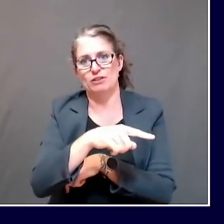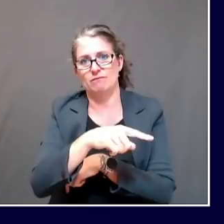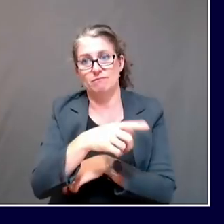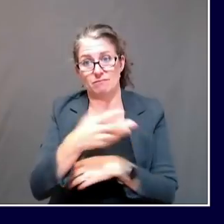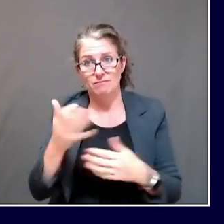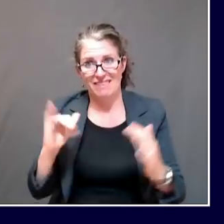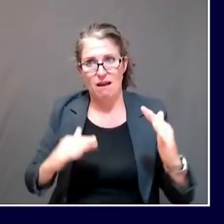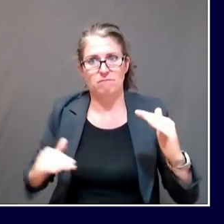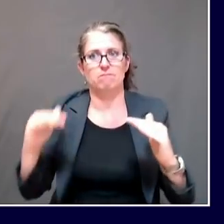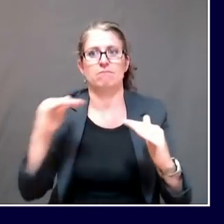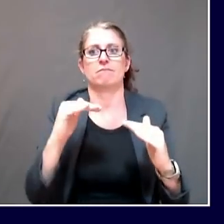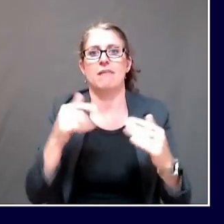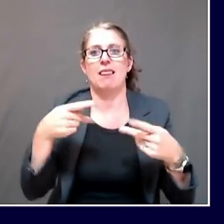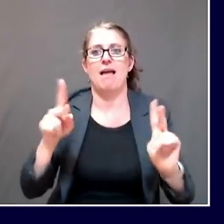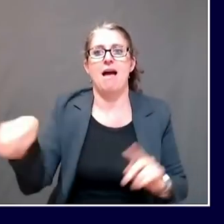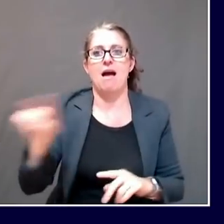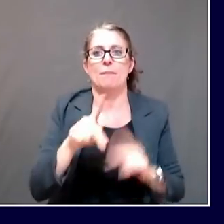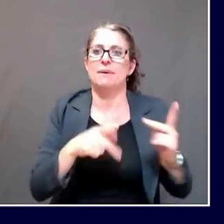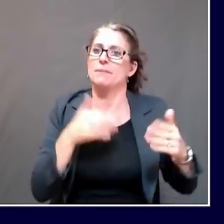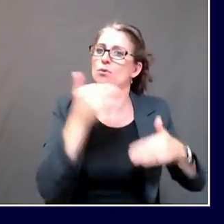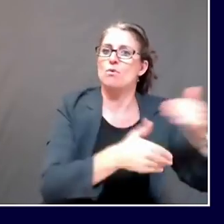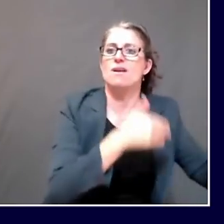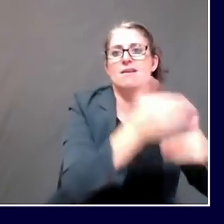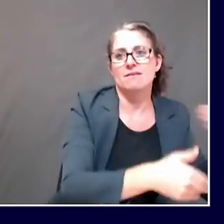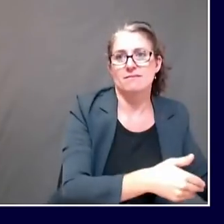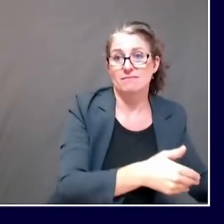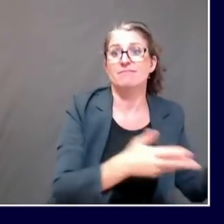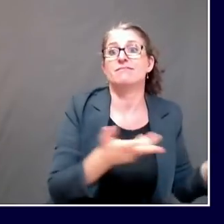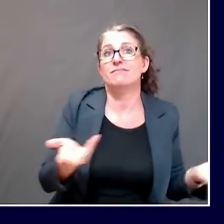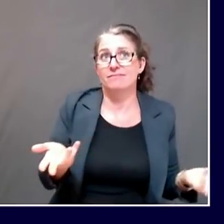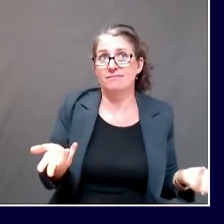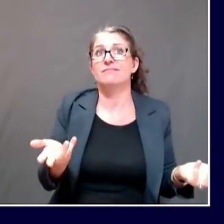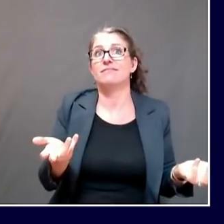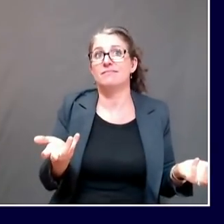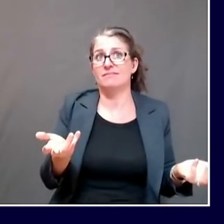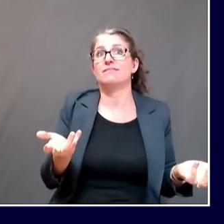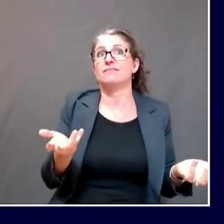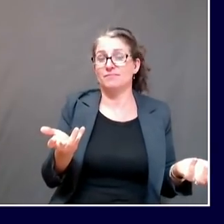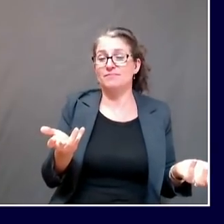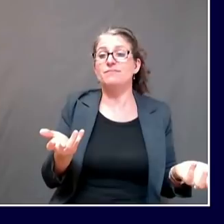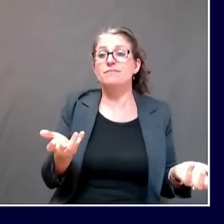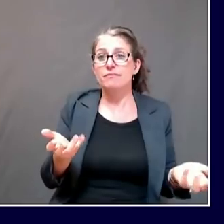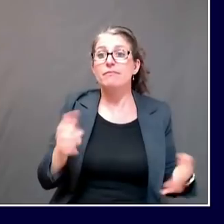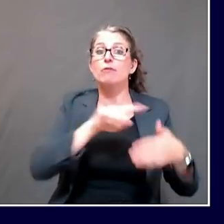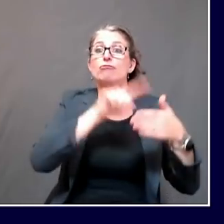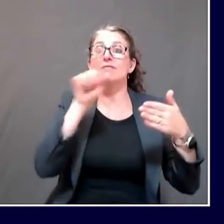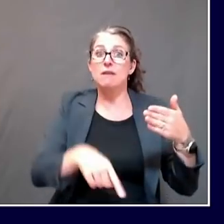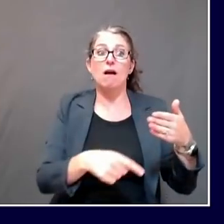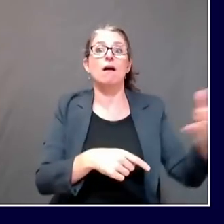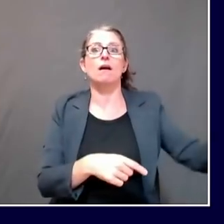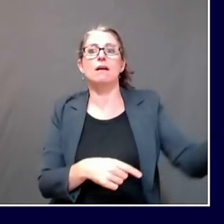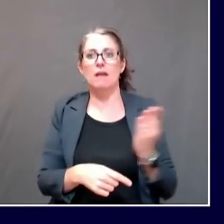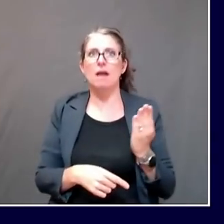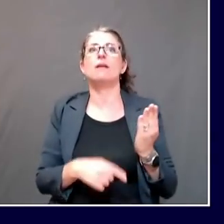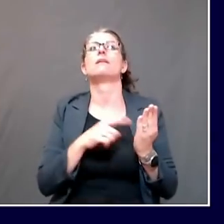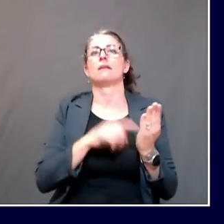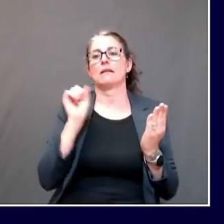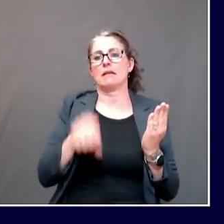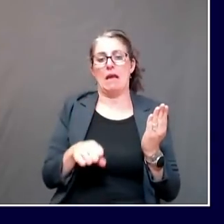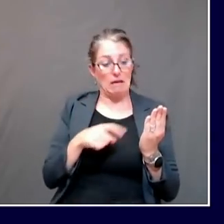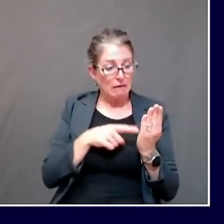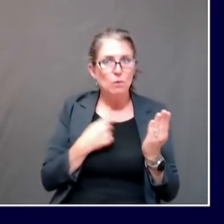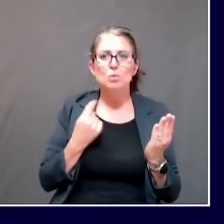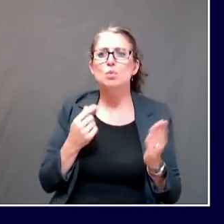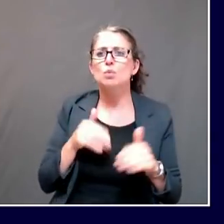be safely tested and receive test results, which will help them figure out what they've got going on. If they've got COVID-19,